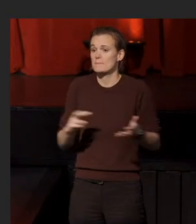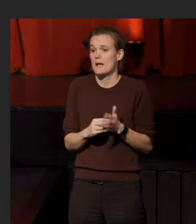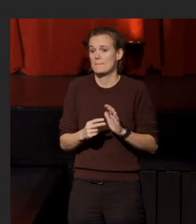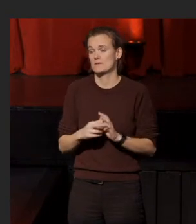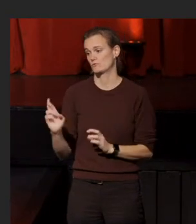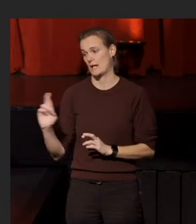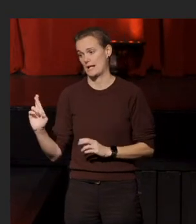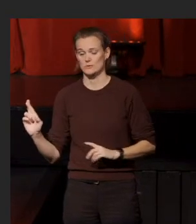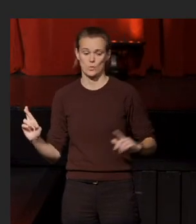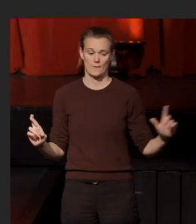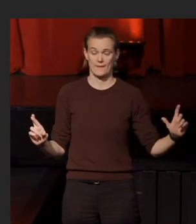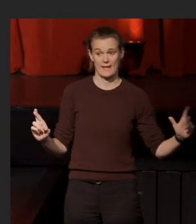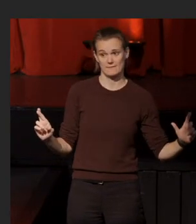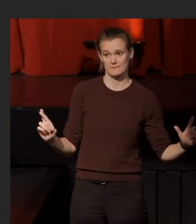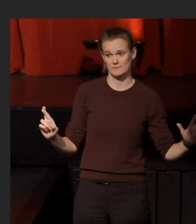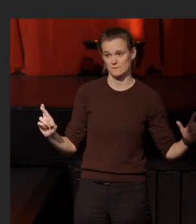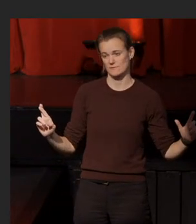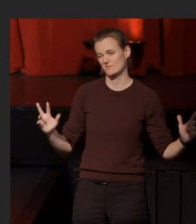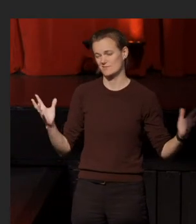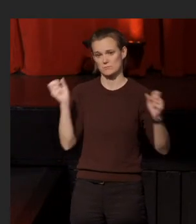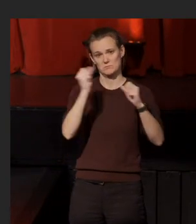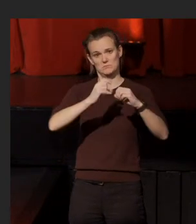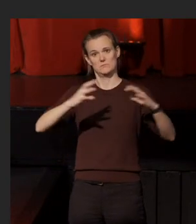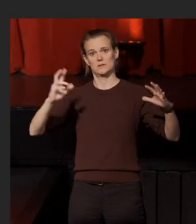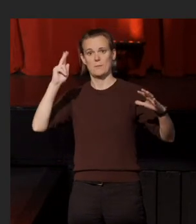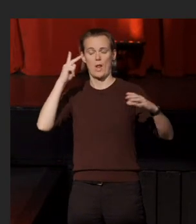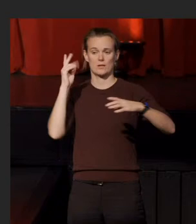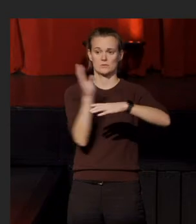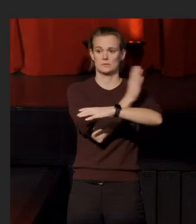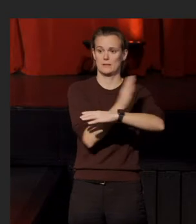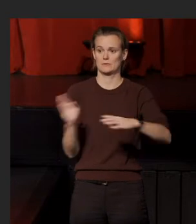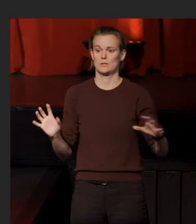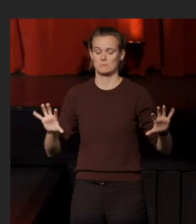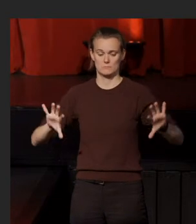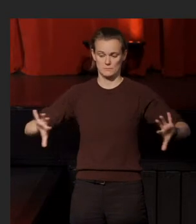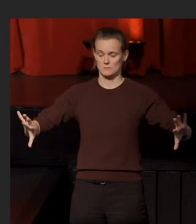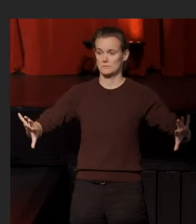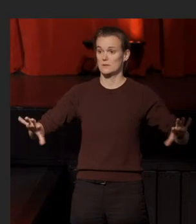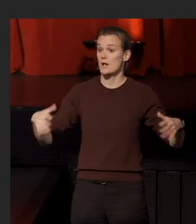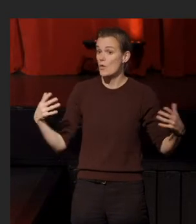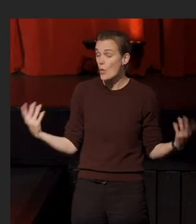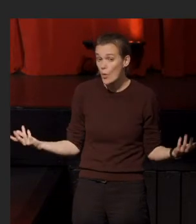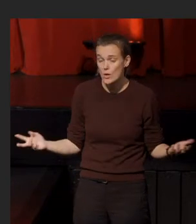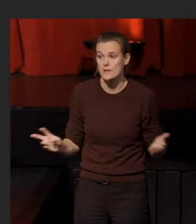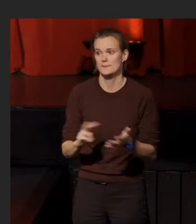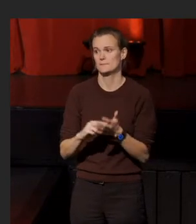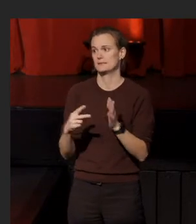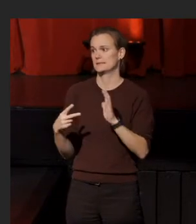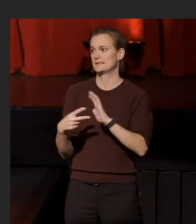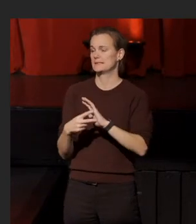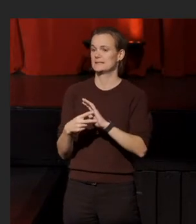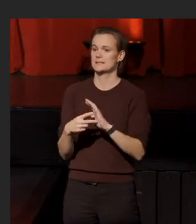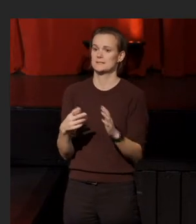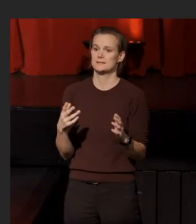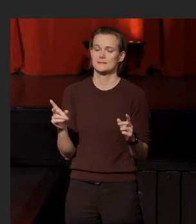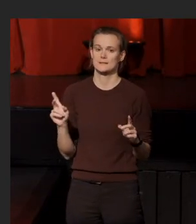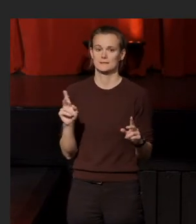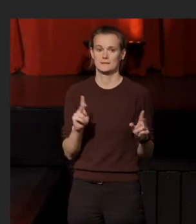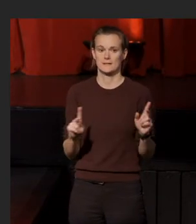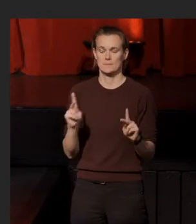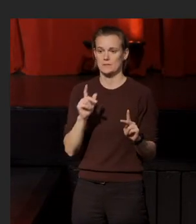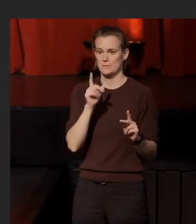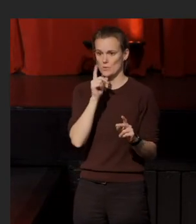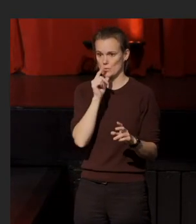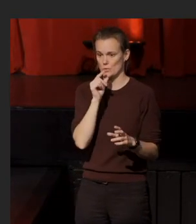some ideological spectrum. It could be the difference between people who are opting in